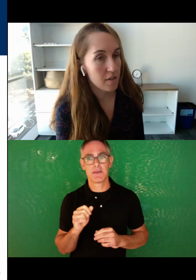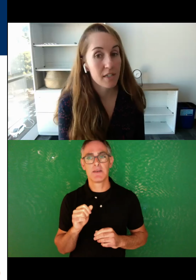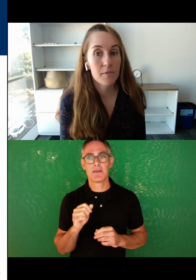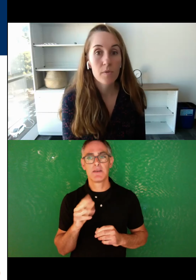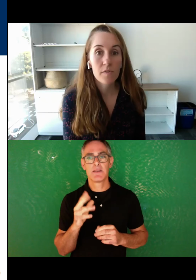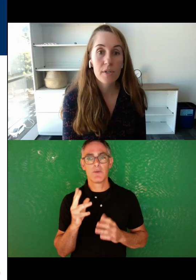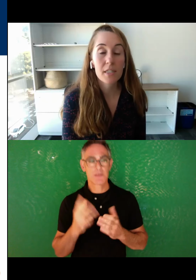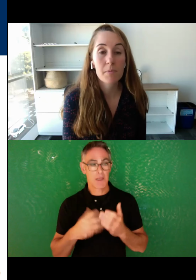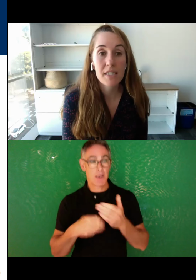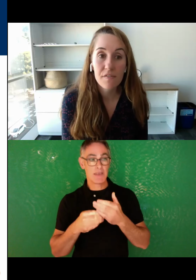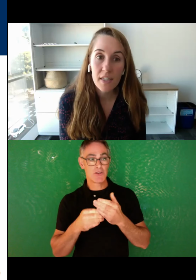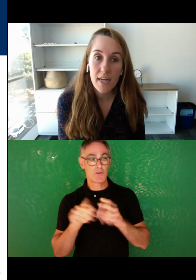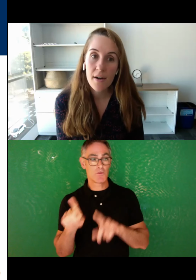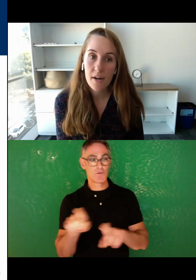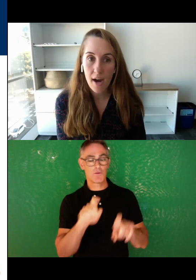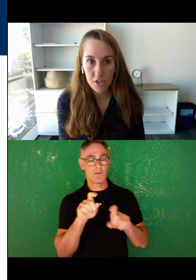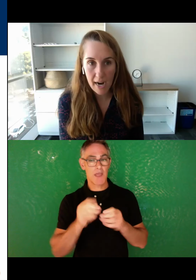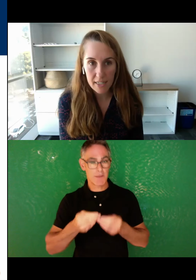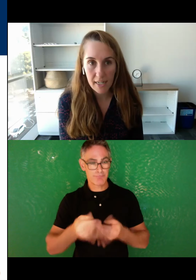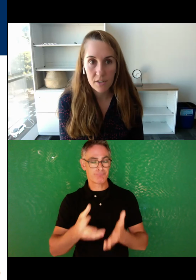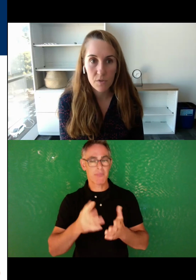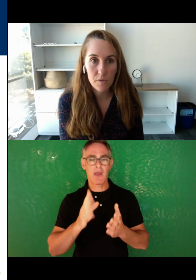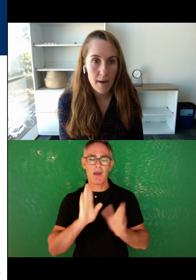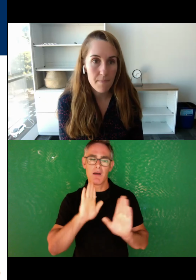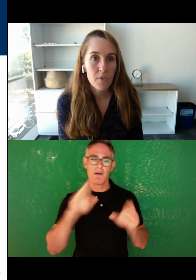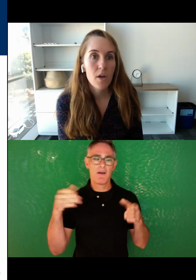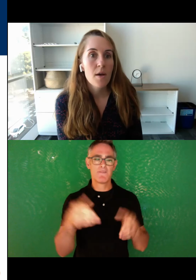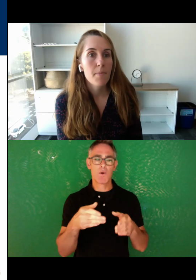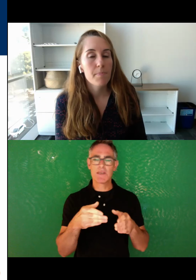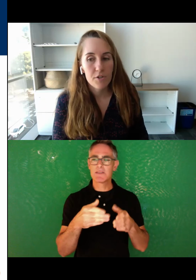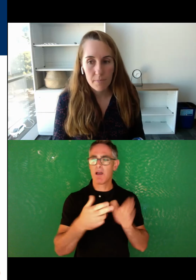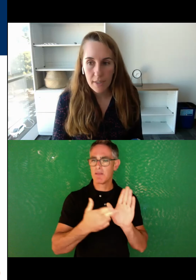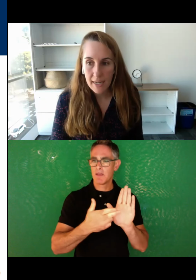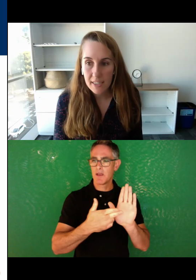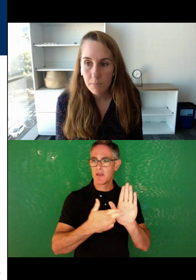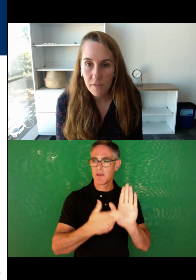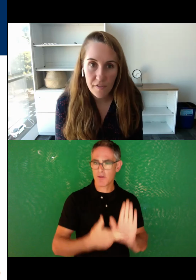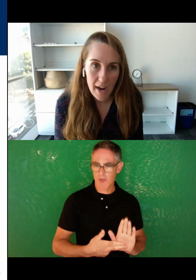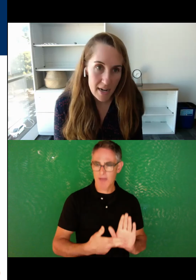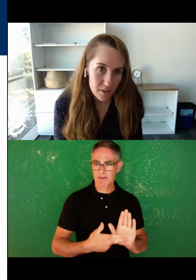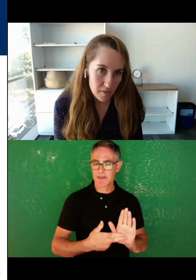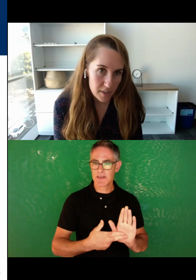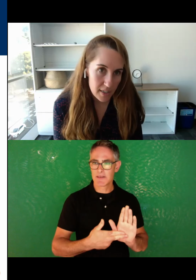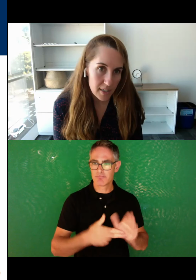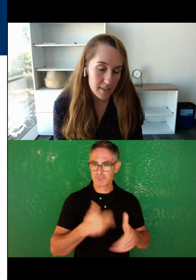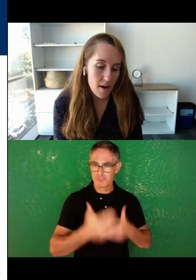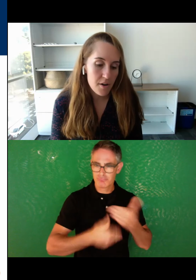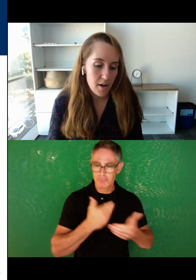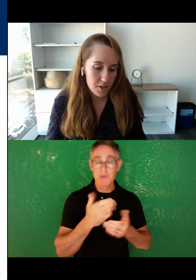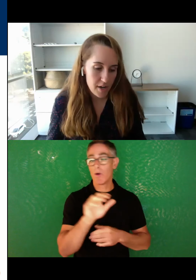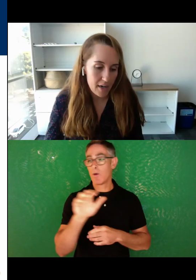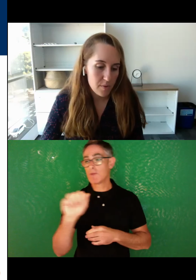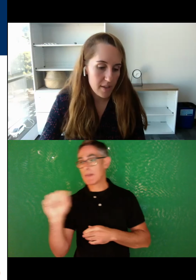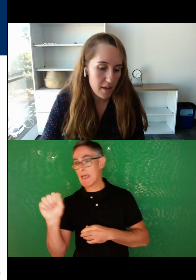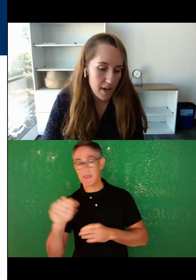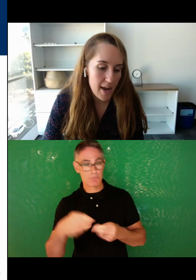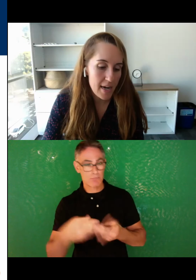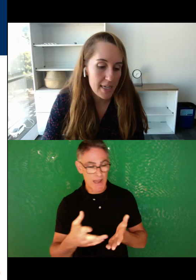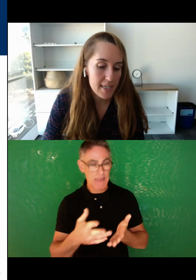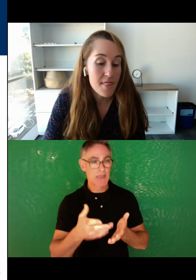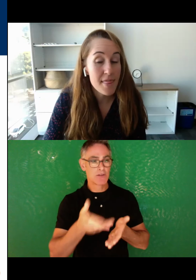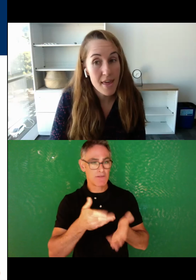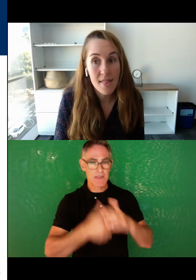additional survey focused specifically on contracting. So AAAs providing services under contract with